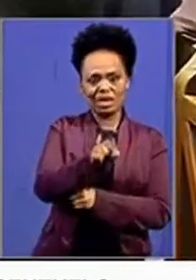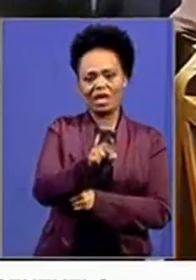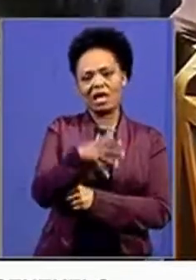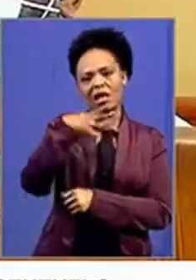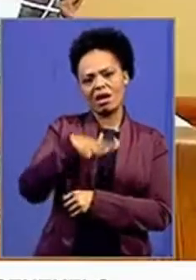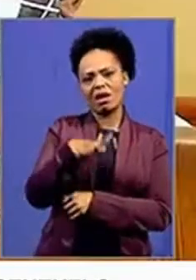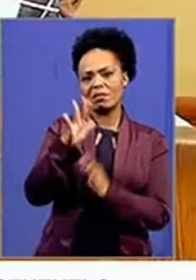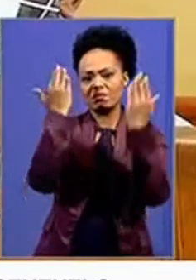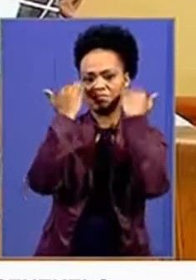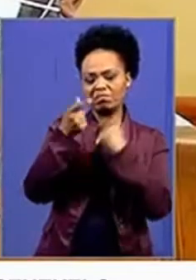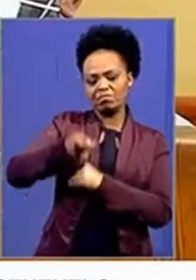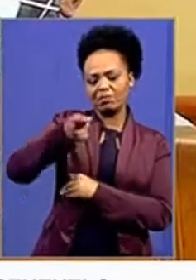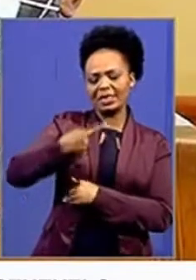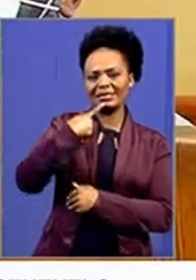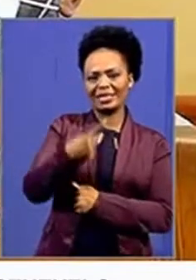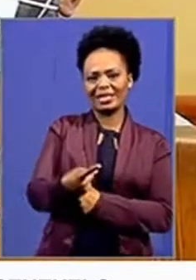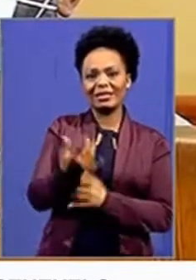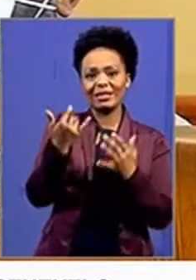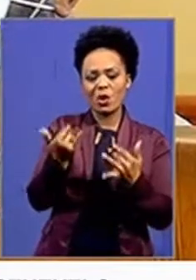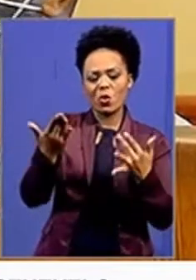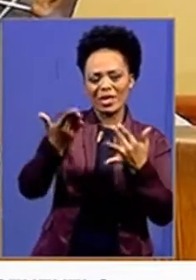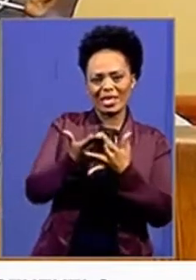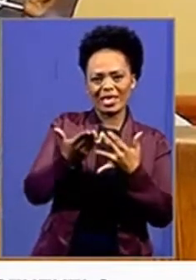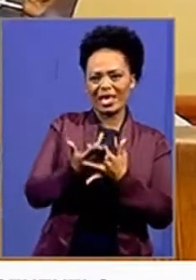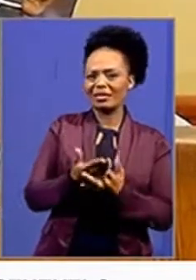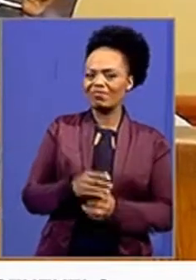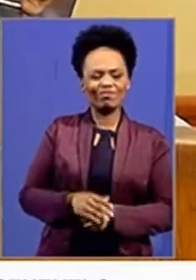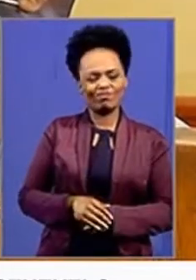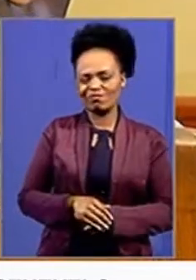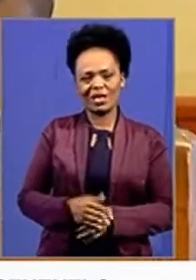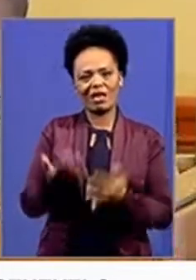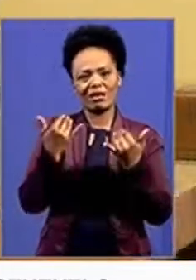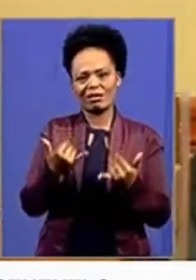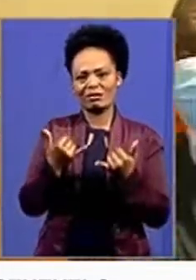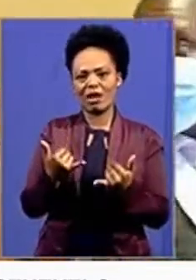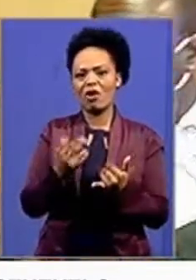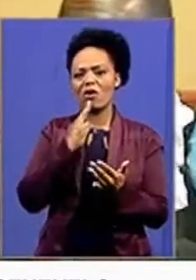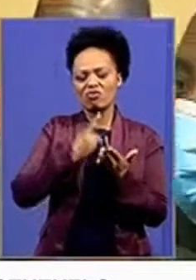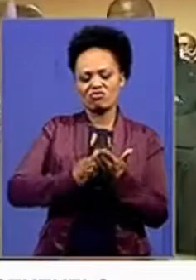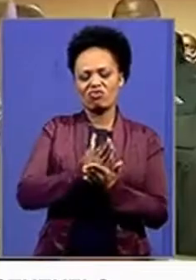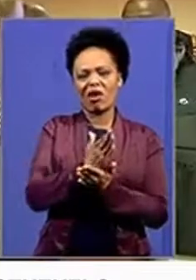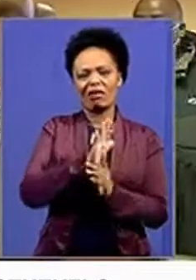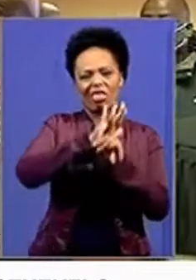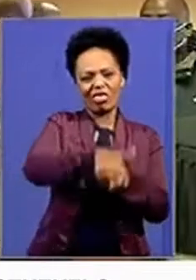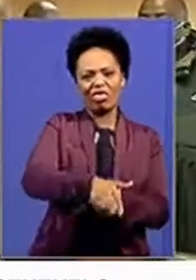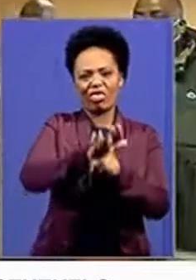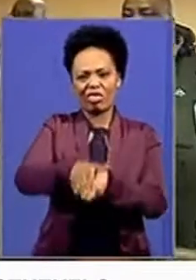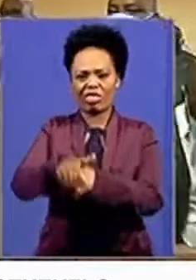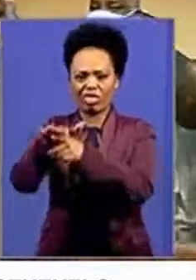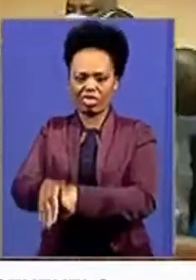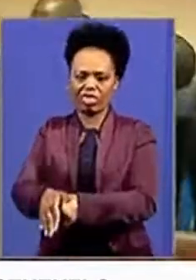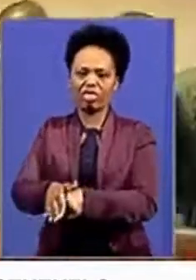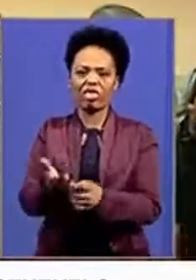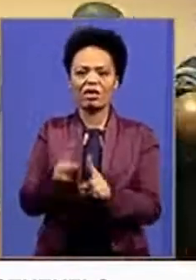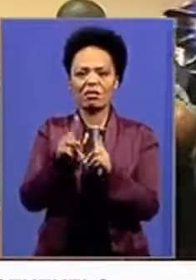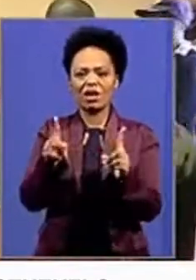bo ngangile ka la gore melato yeo ba pharwago ka yona e be e tseneletše ka gona seo se hlotše gore ba golegwe bahlankedi